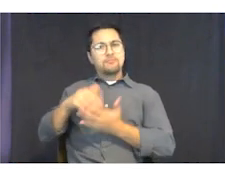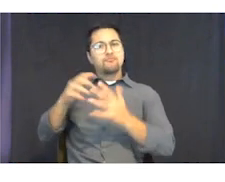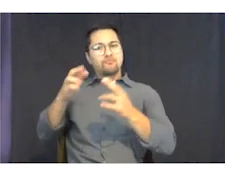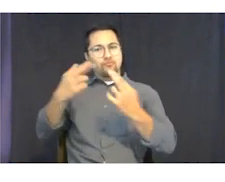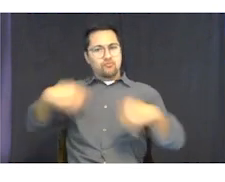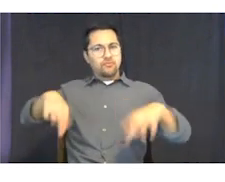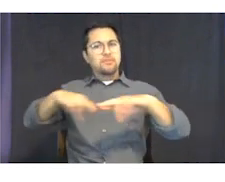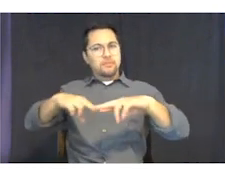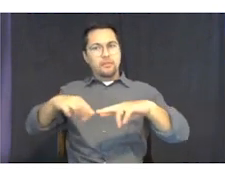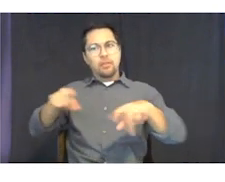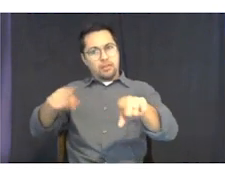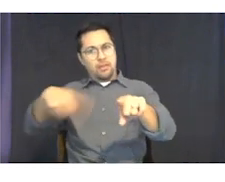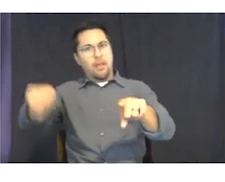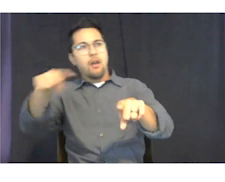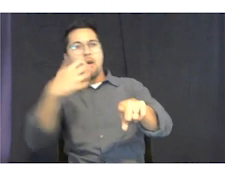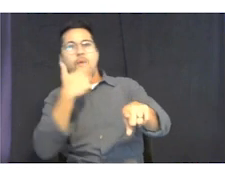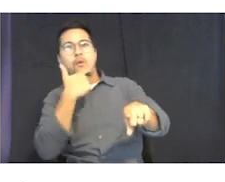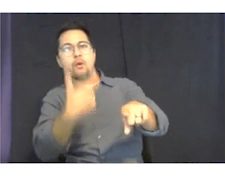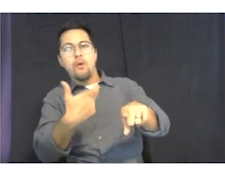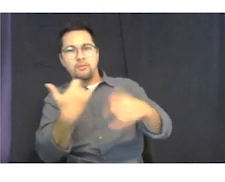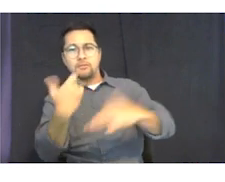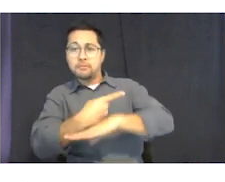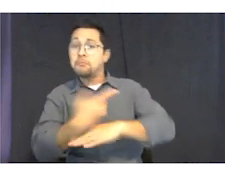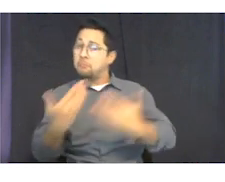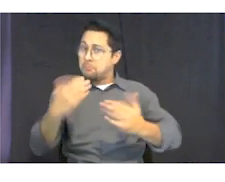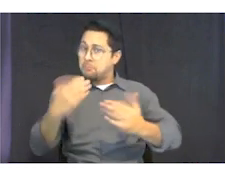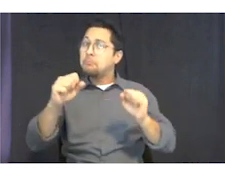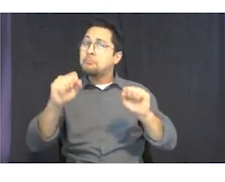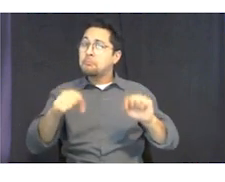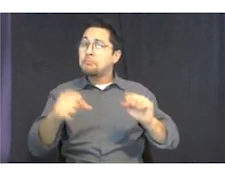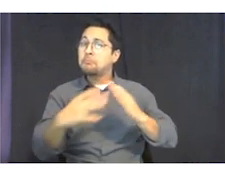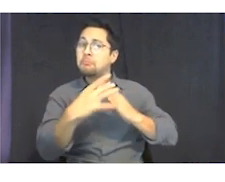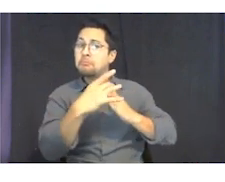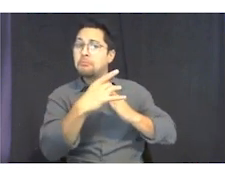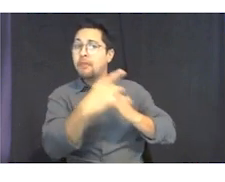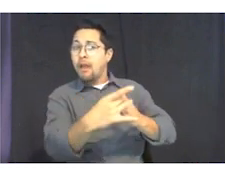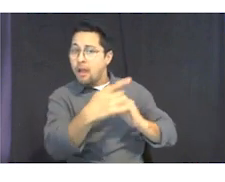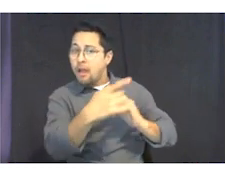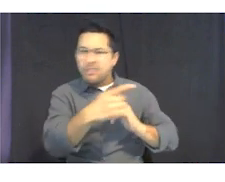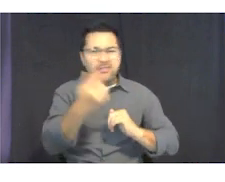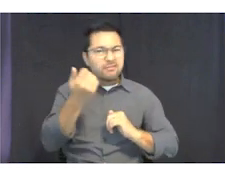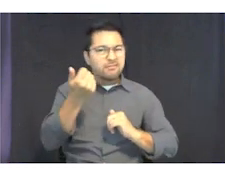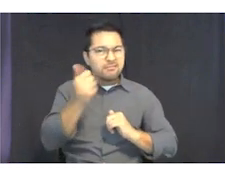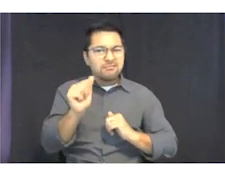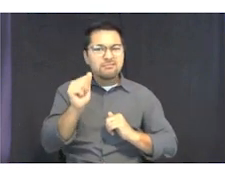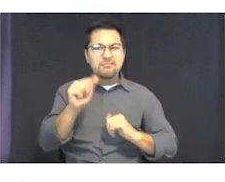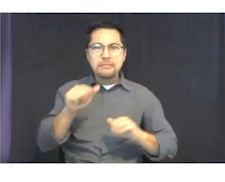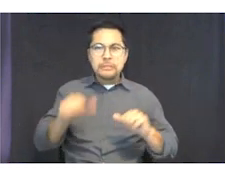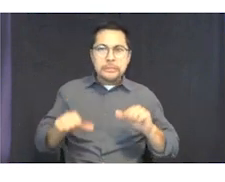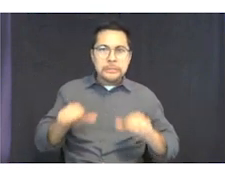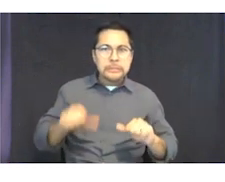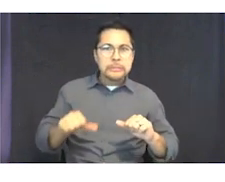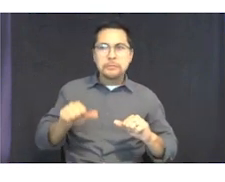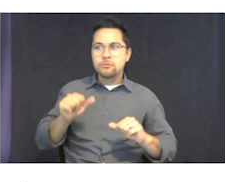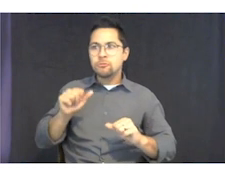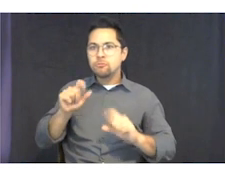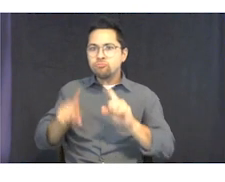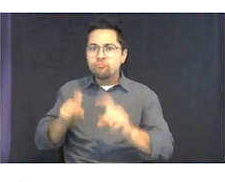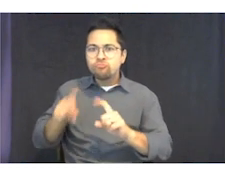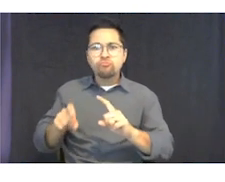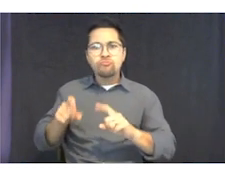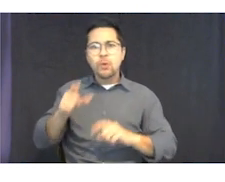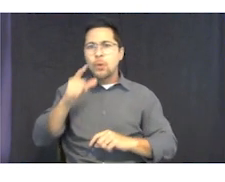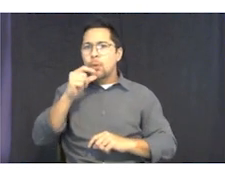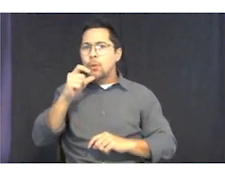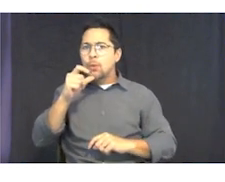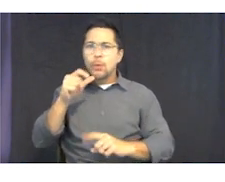audience today that may be able to help guide you if you have any questions with regard to whom you need to